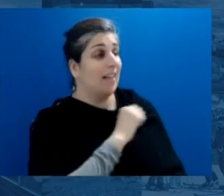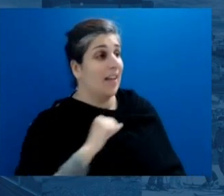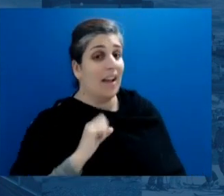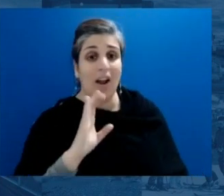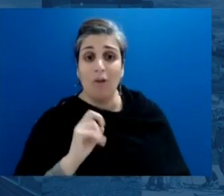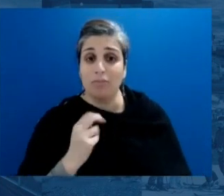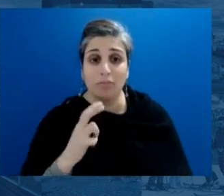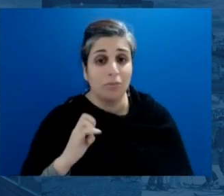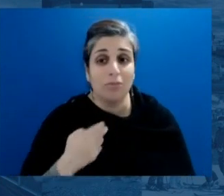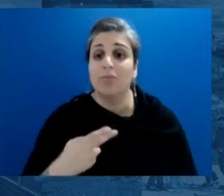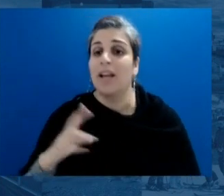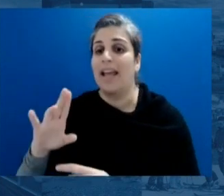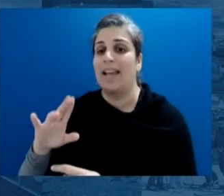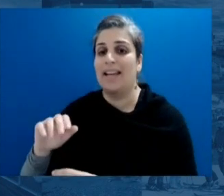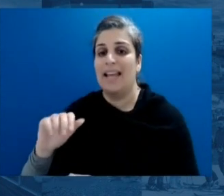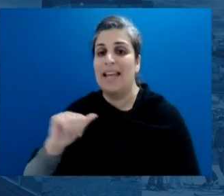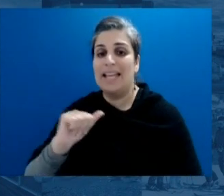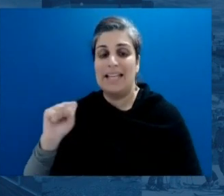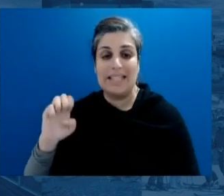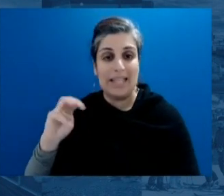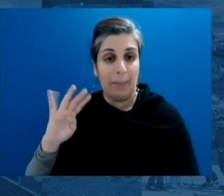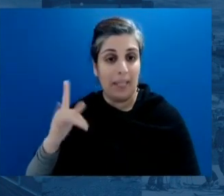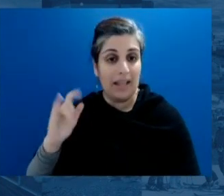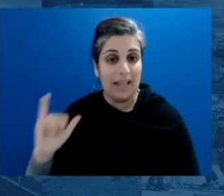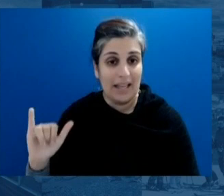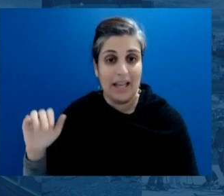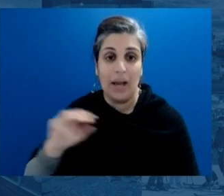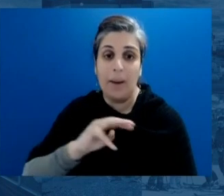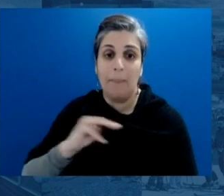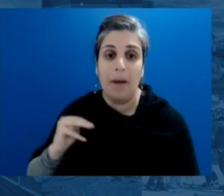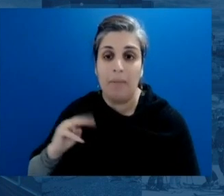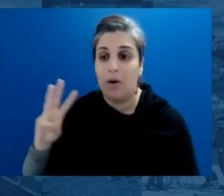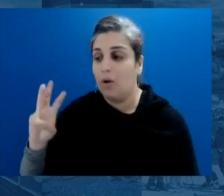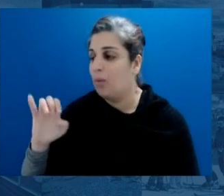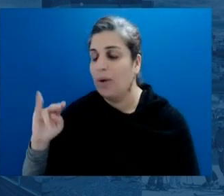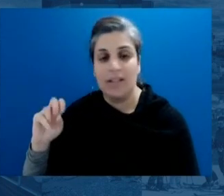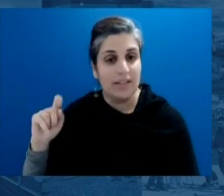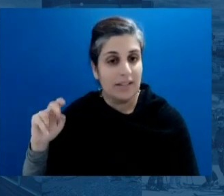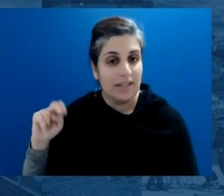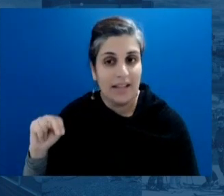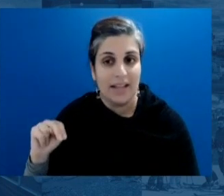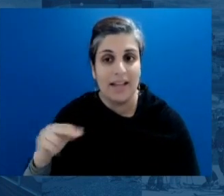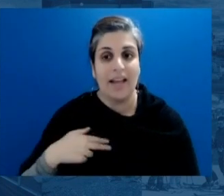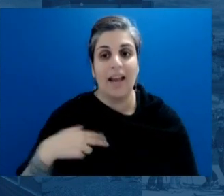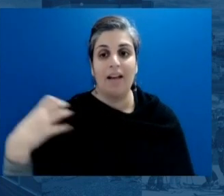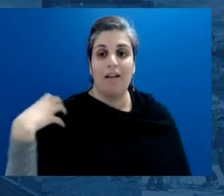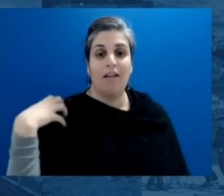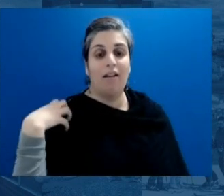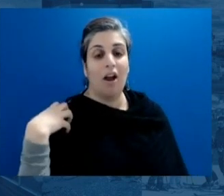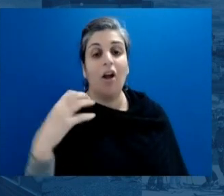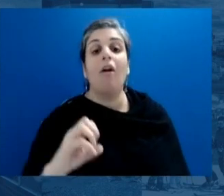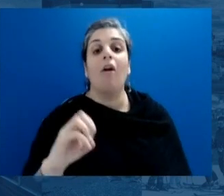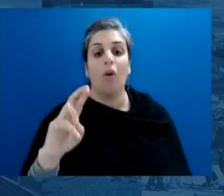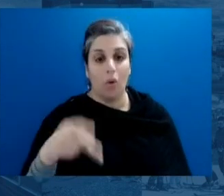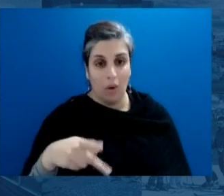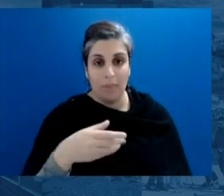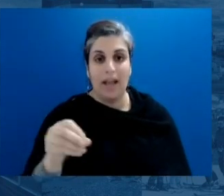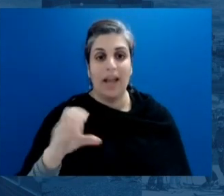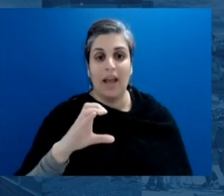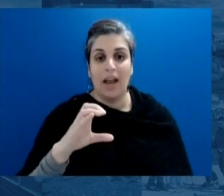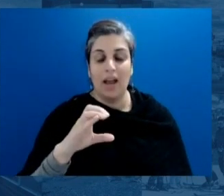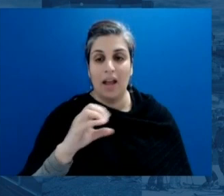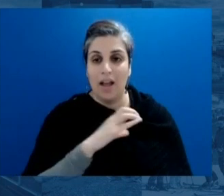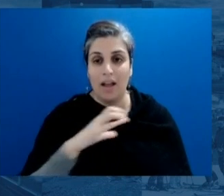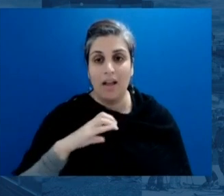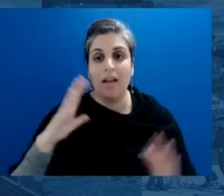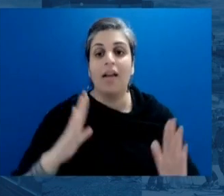as Assemblymember Weinstein and the chair of Corporations, Authorities, and Commissions, and Assemblymember Alex